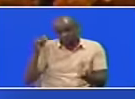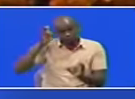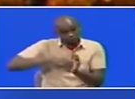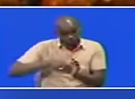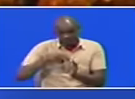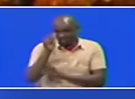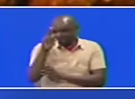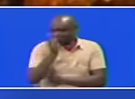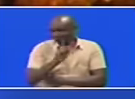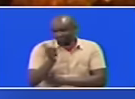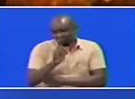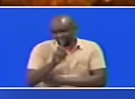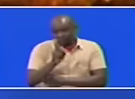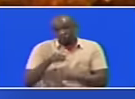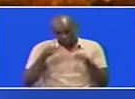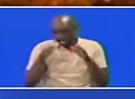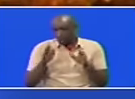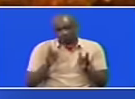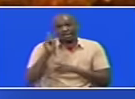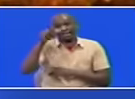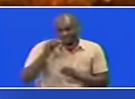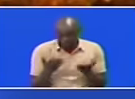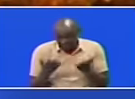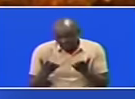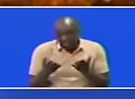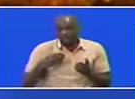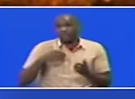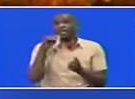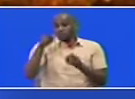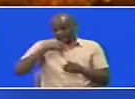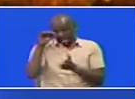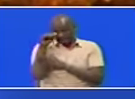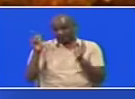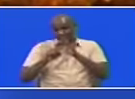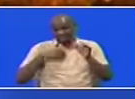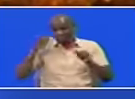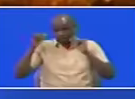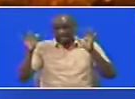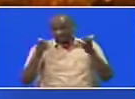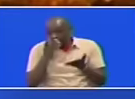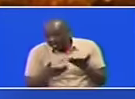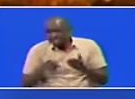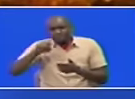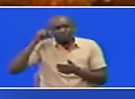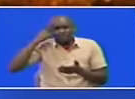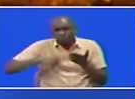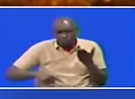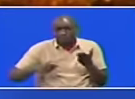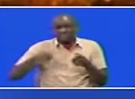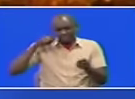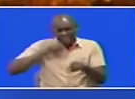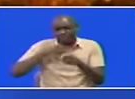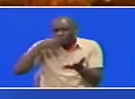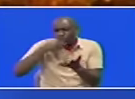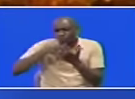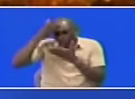the AU, at least as of now. Of course, we had to ask CS Amina Mohamed what the inclusion of Morocco